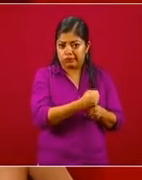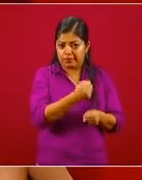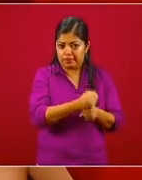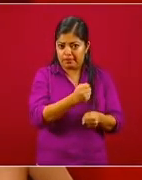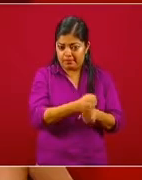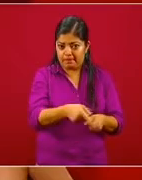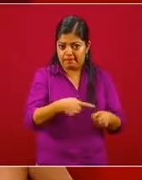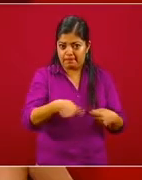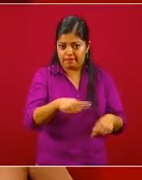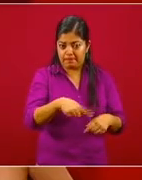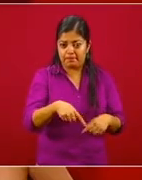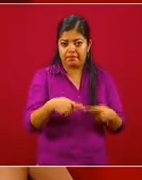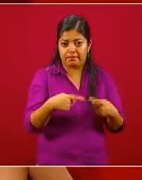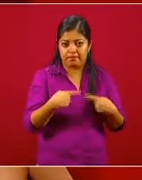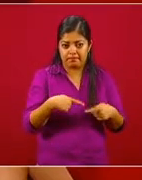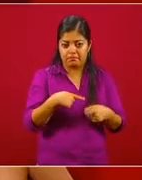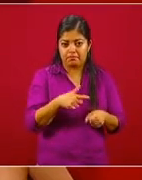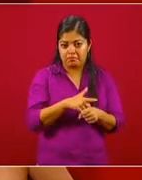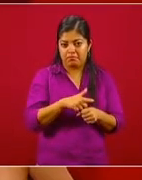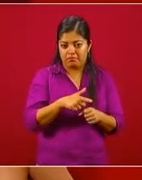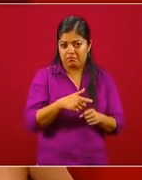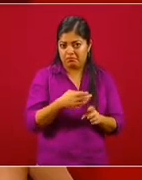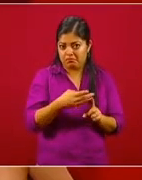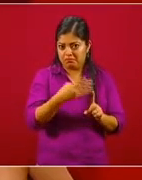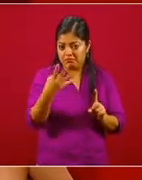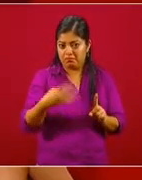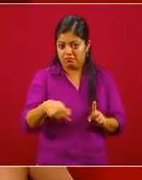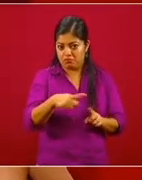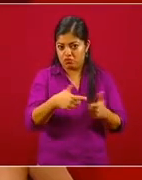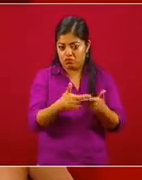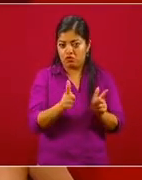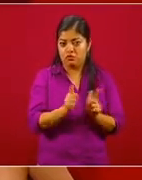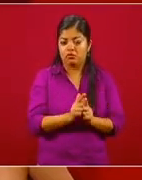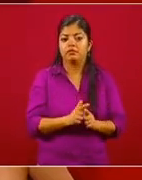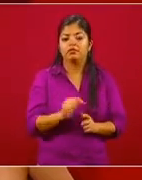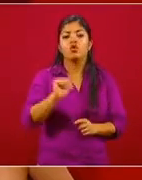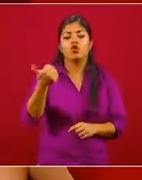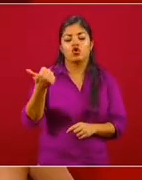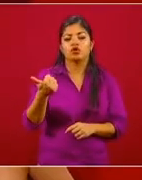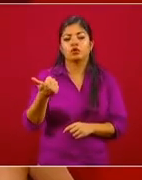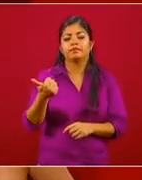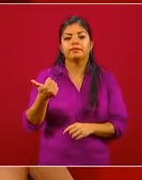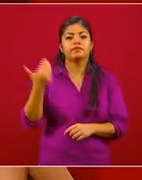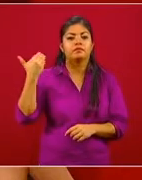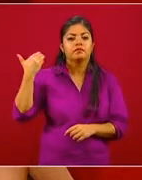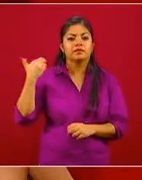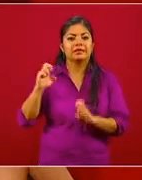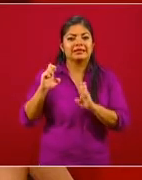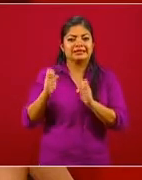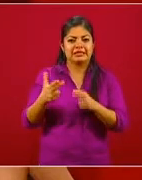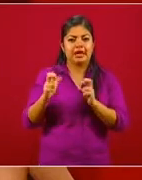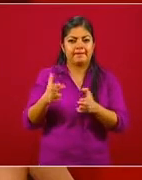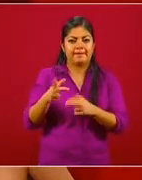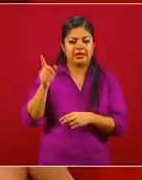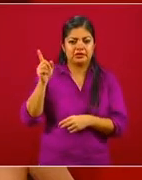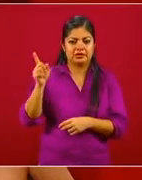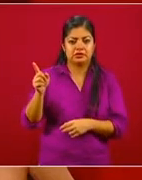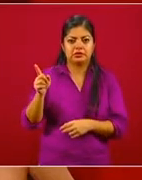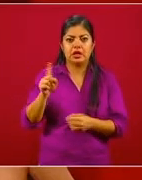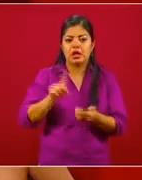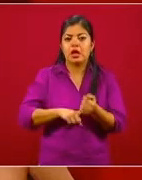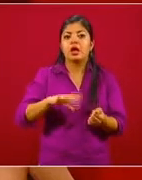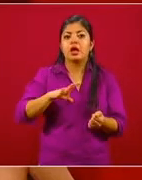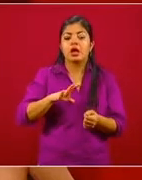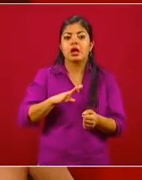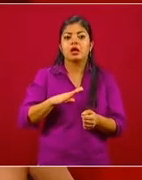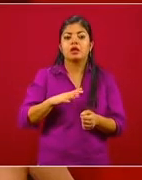to some sort of violence, of domestic violence, can reach